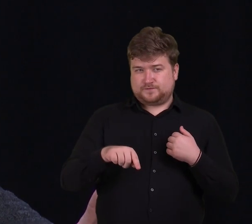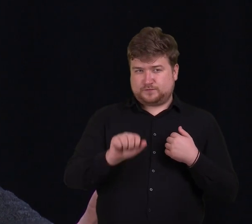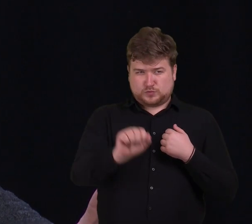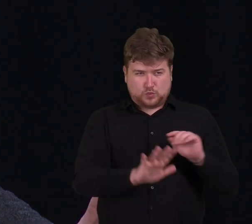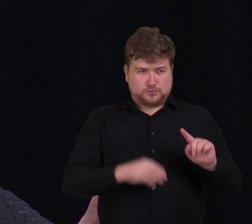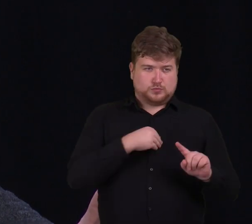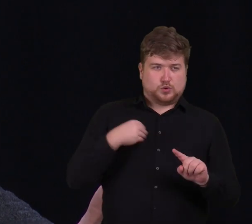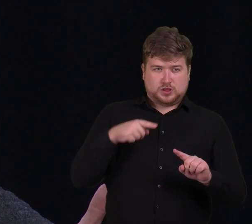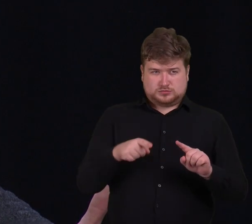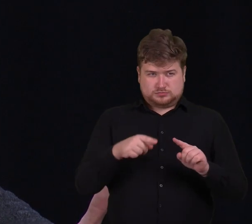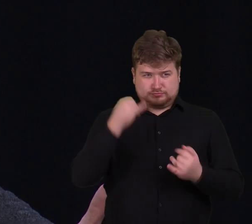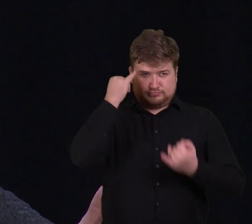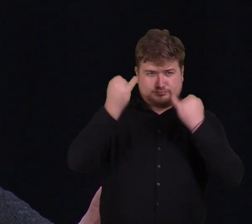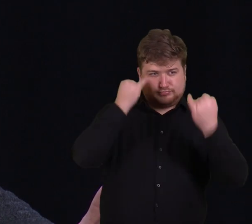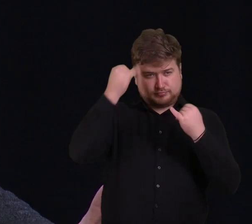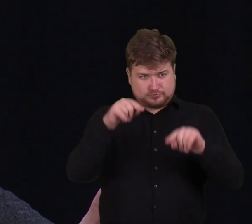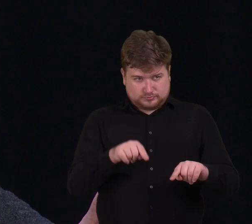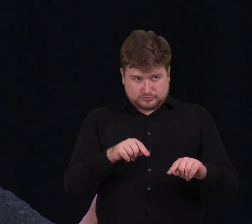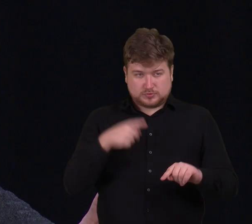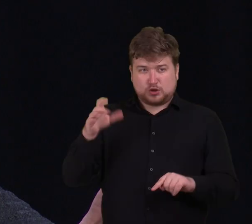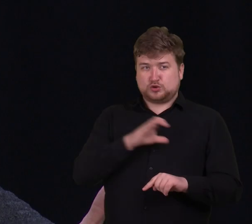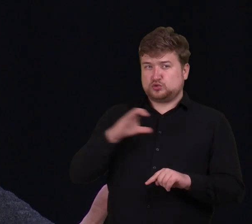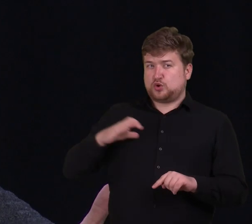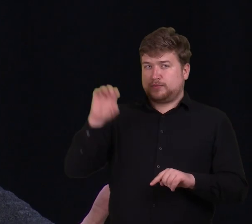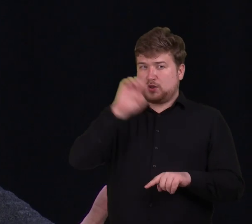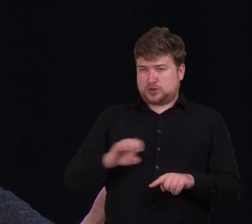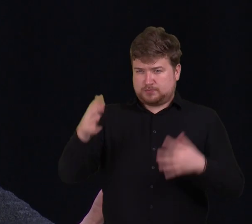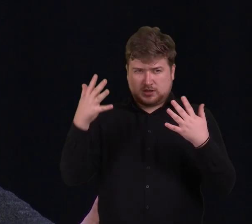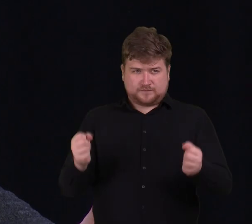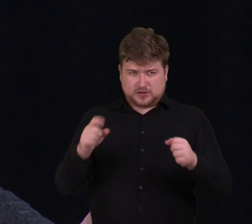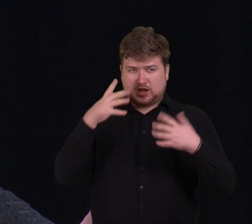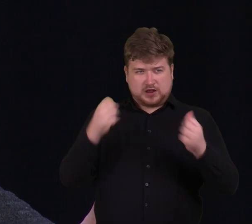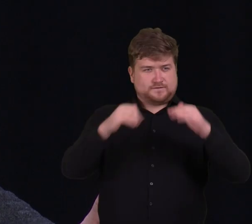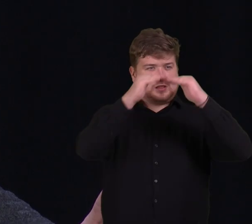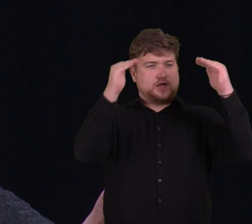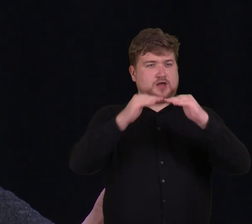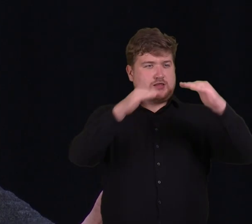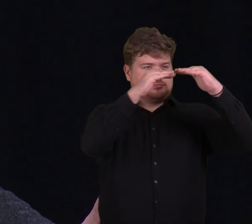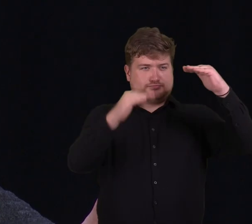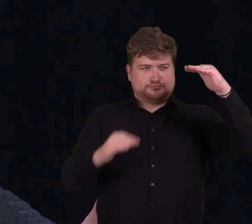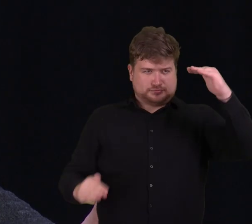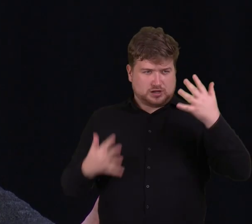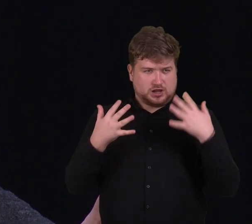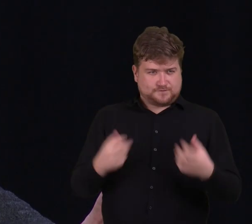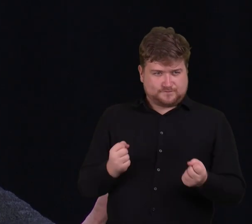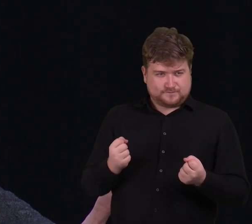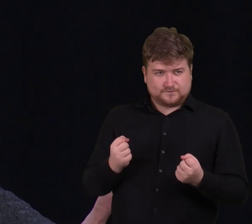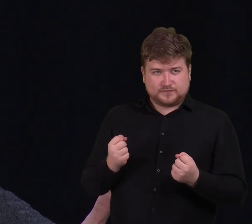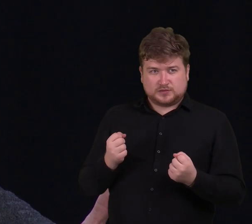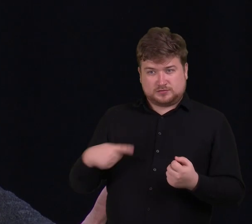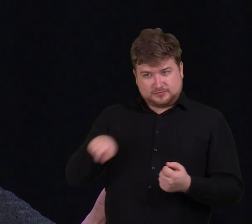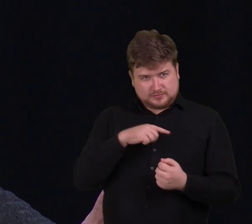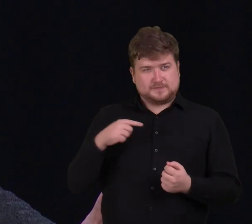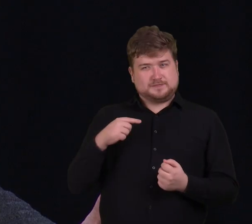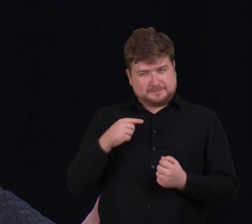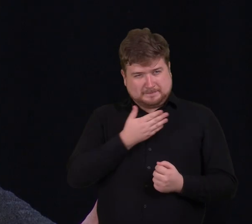good occasion to address now what are our expectations for the future. What are the tips for the future? František, I will